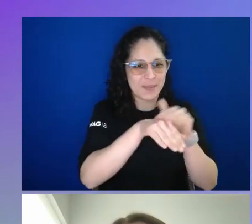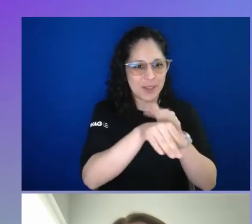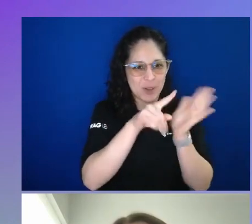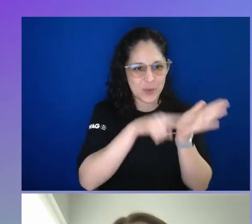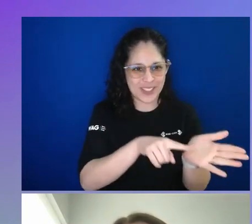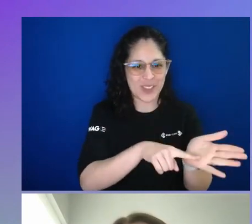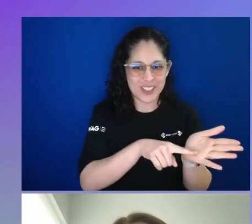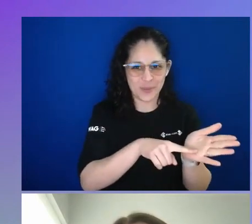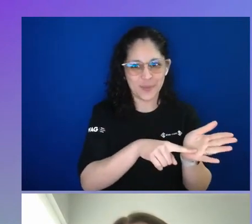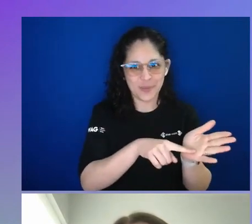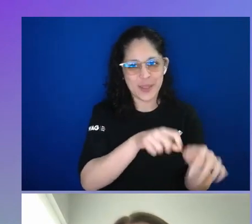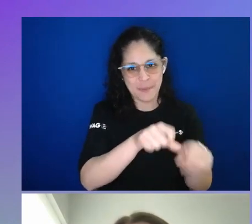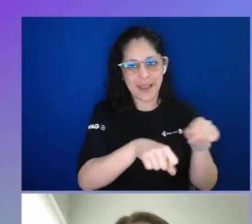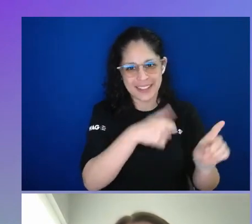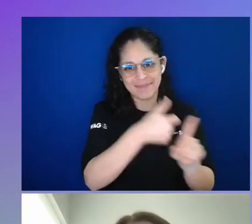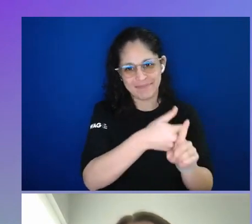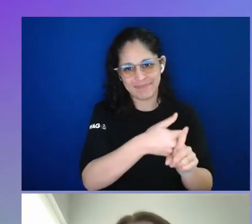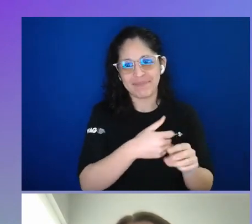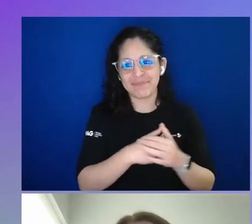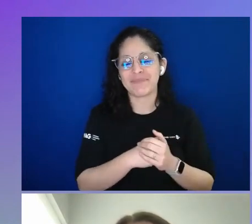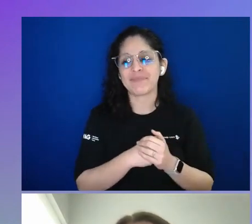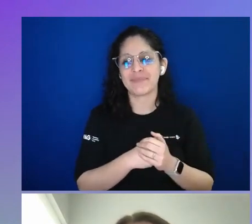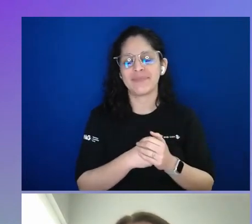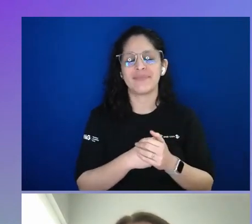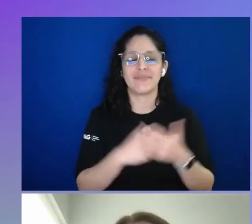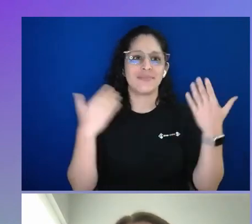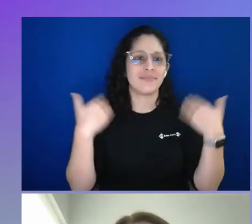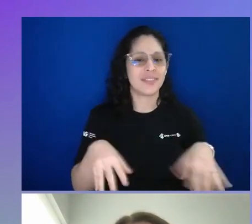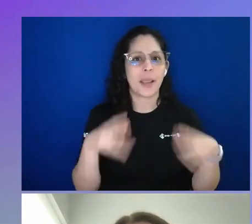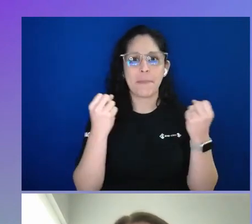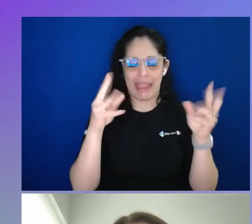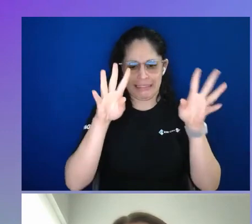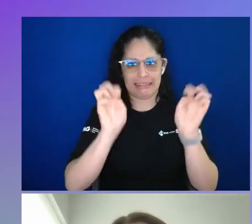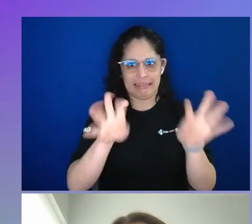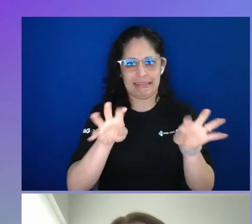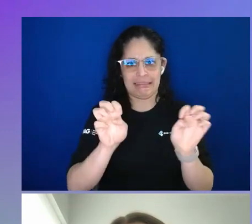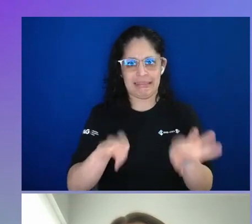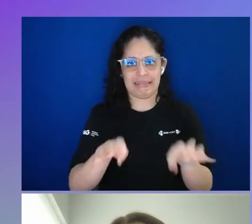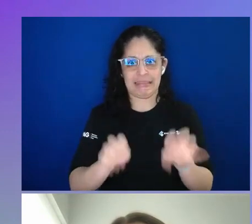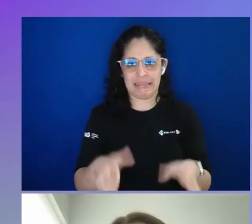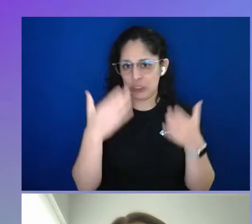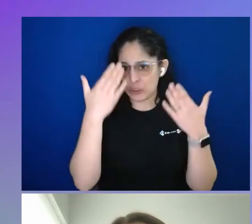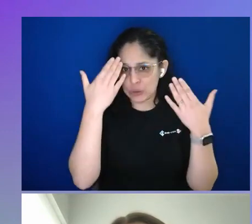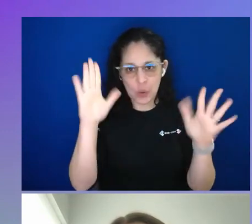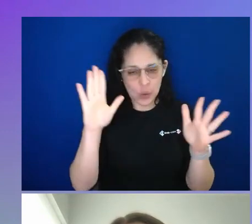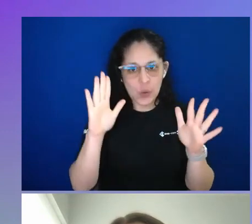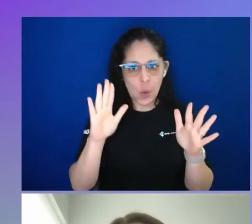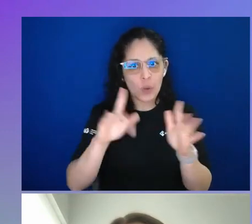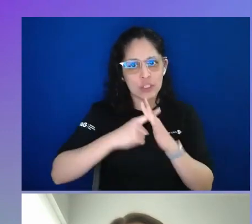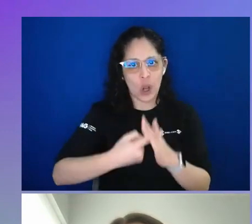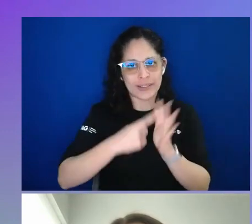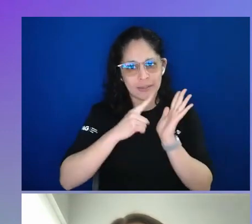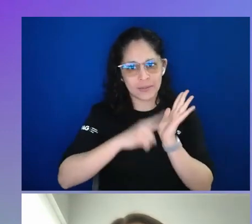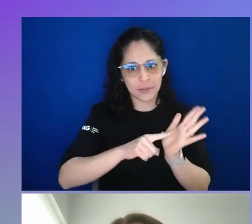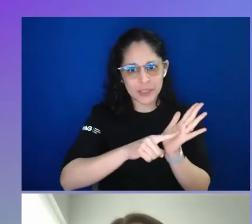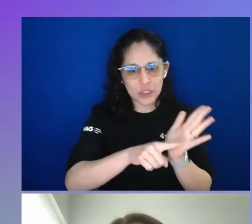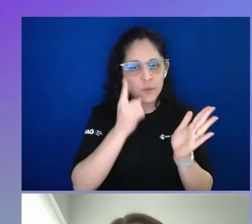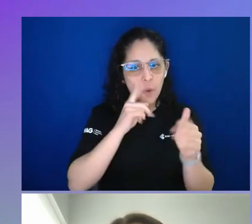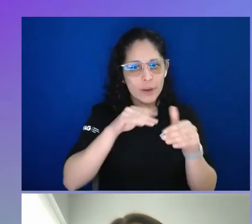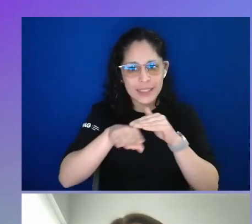bike. So there were a ton of unknowns going into research and going